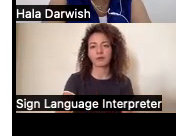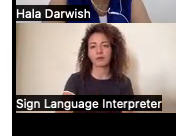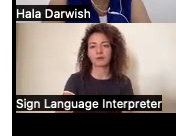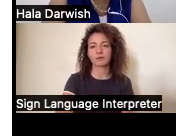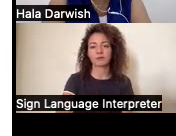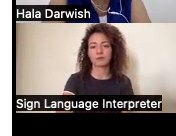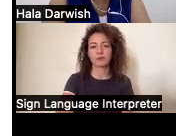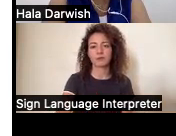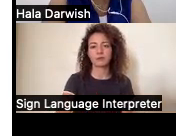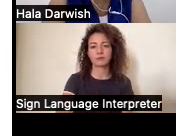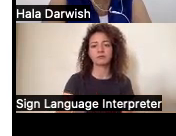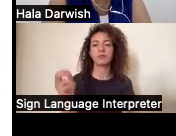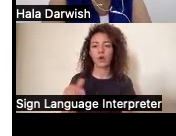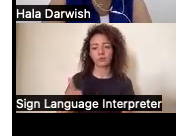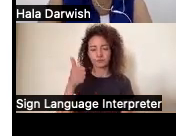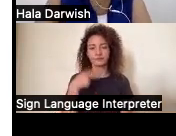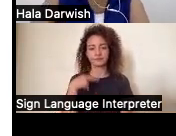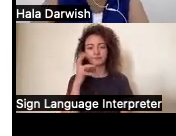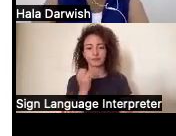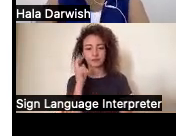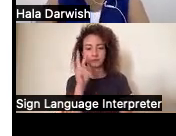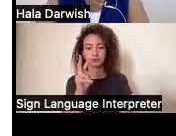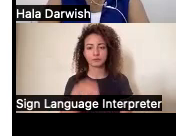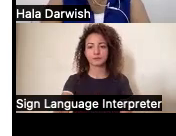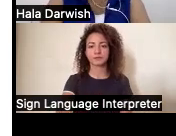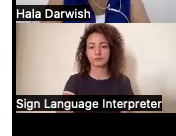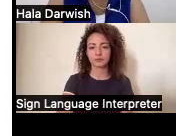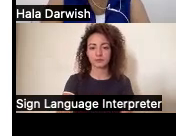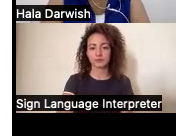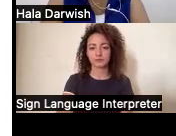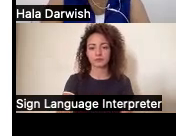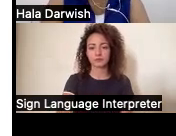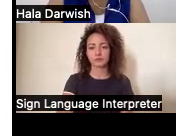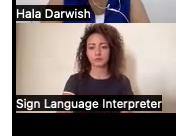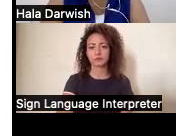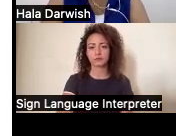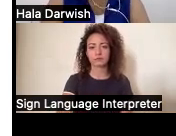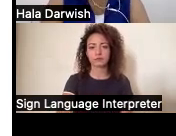Oh, now I can. Okay. So for the